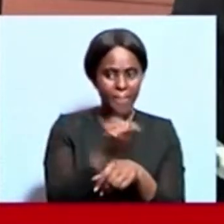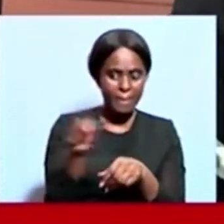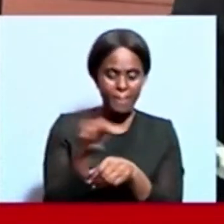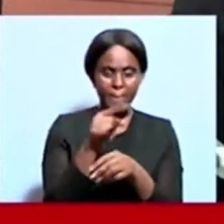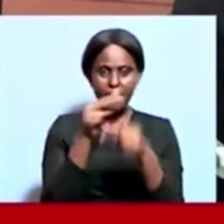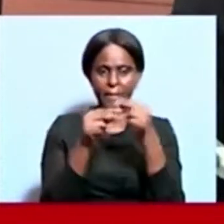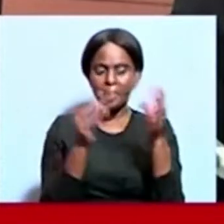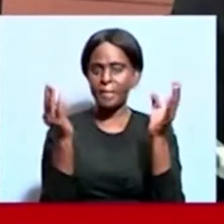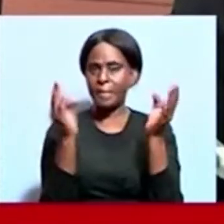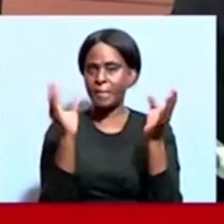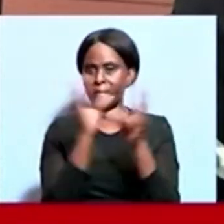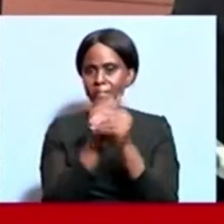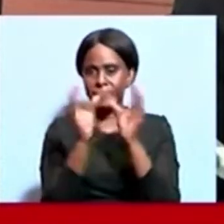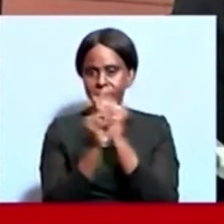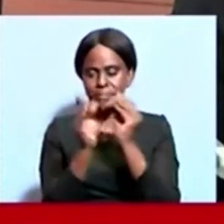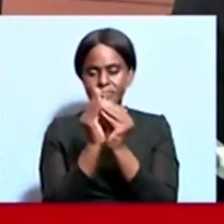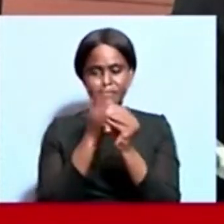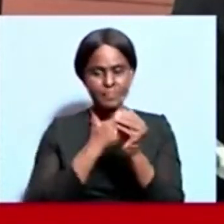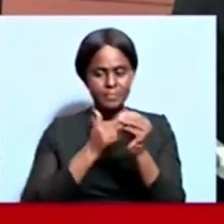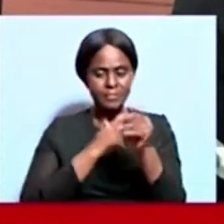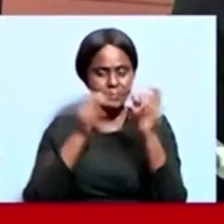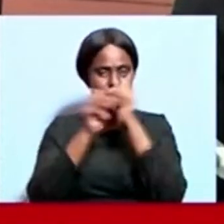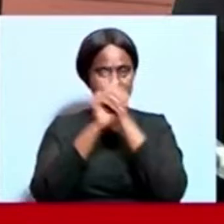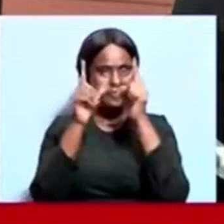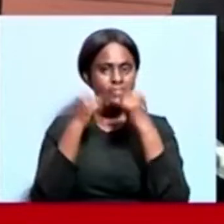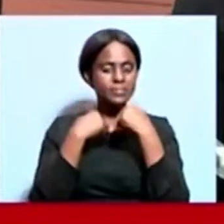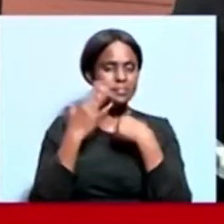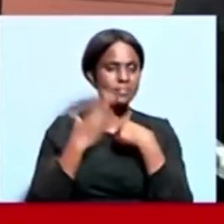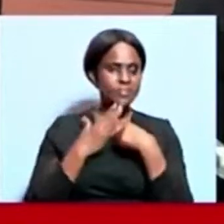misfound? Says, I'm just worried.